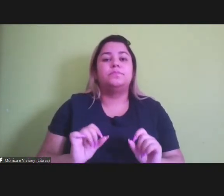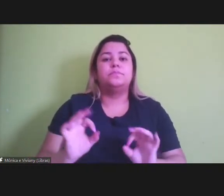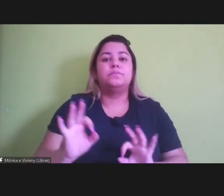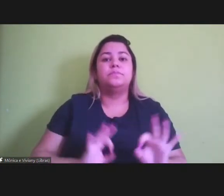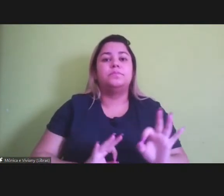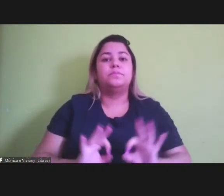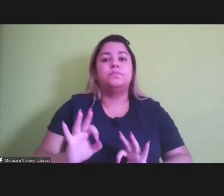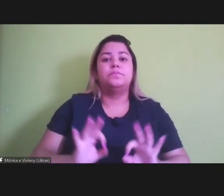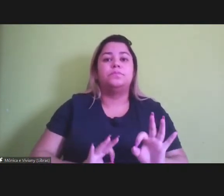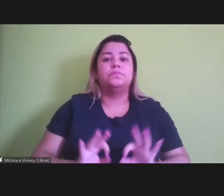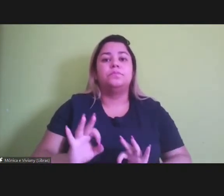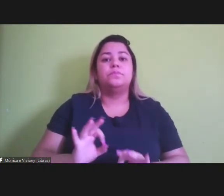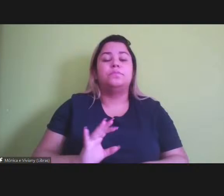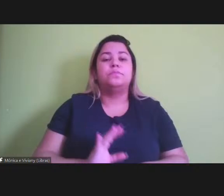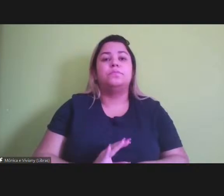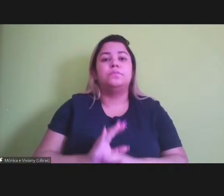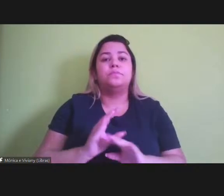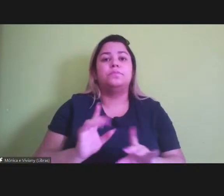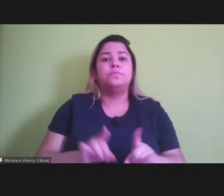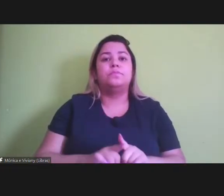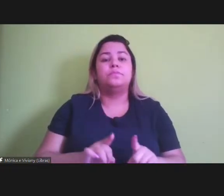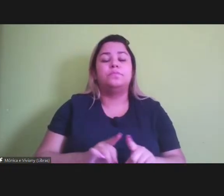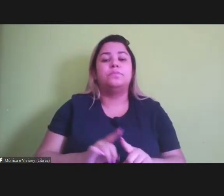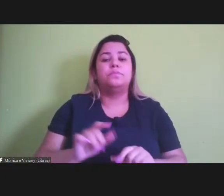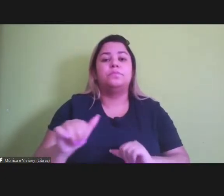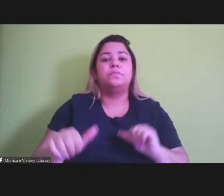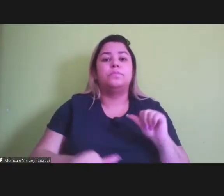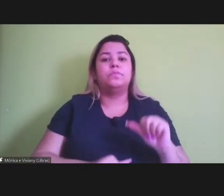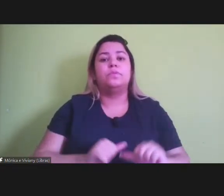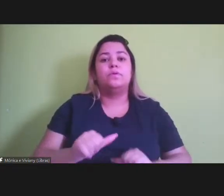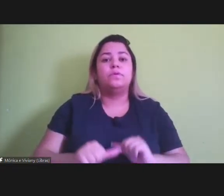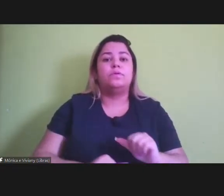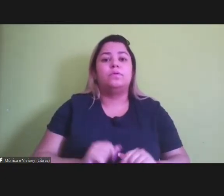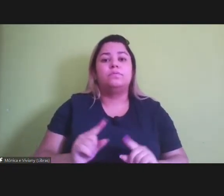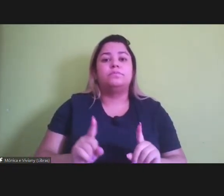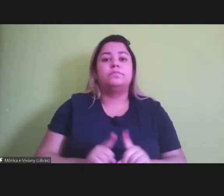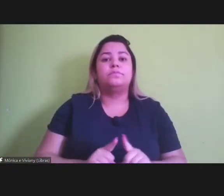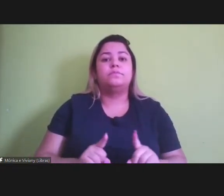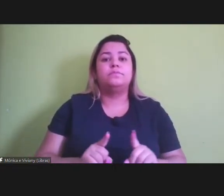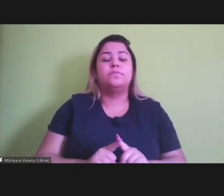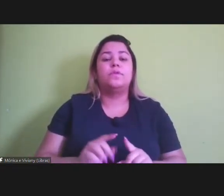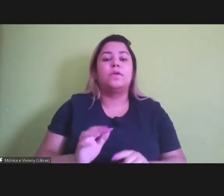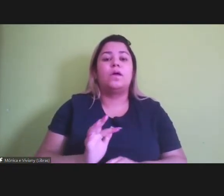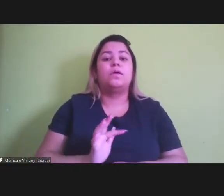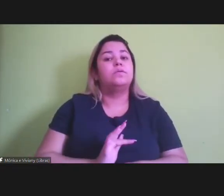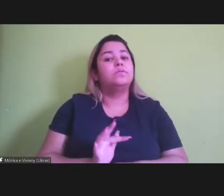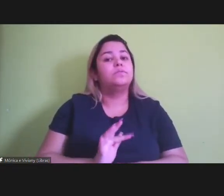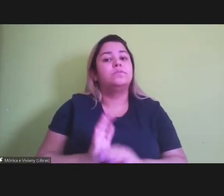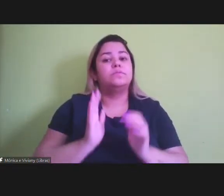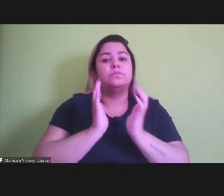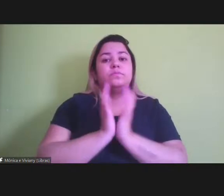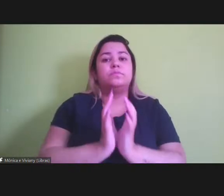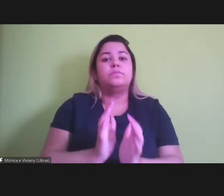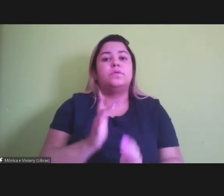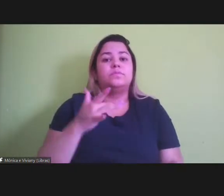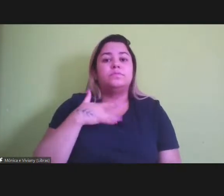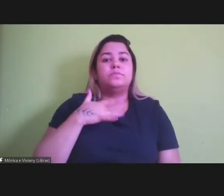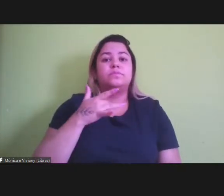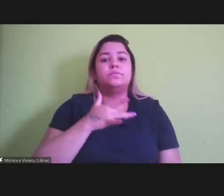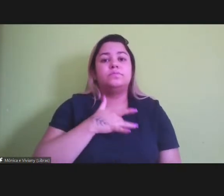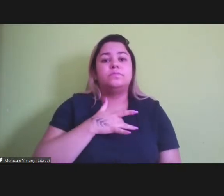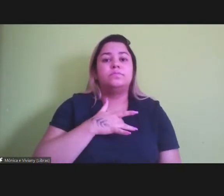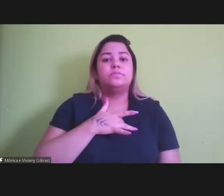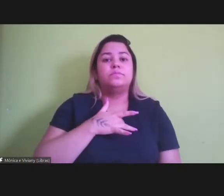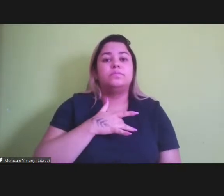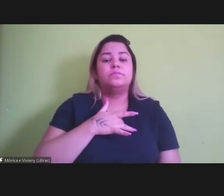relevant. The organization of curriculums with the curriculum within the perspective of the formation of the